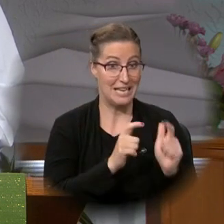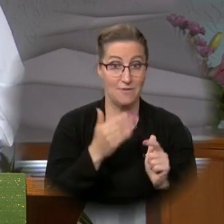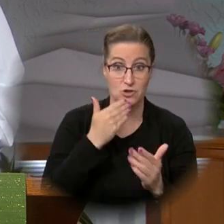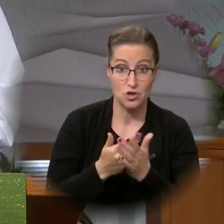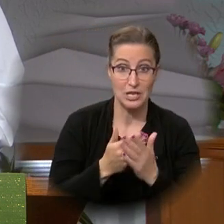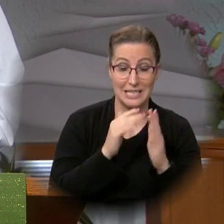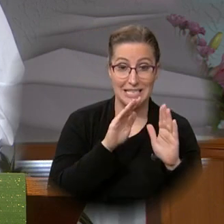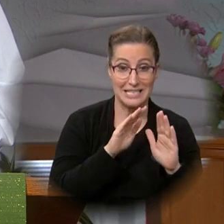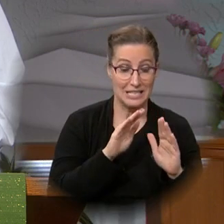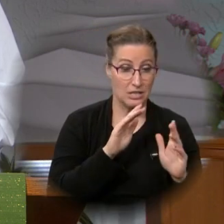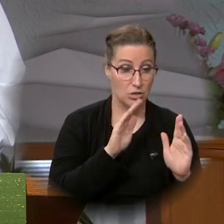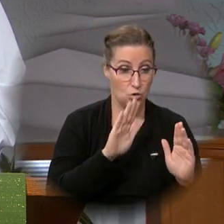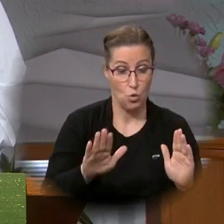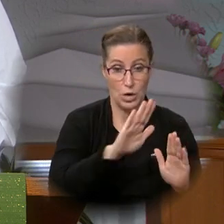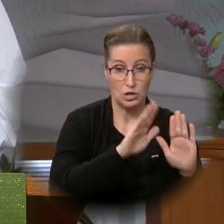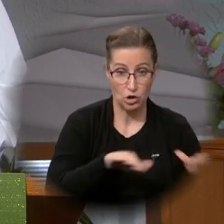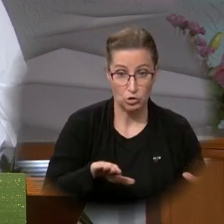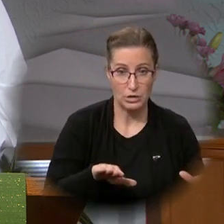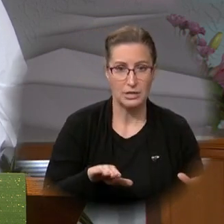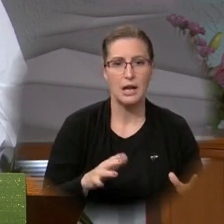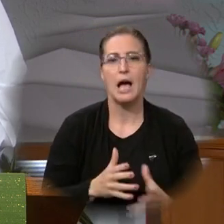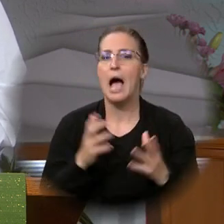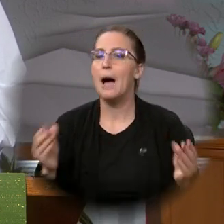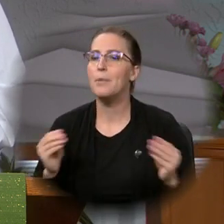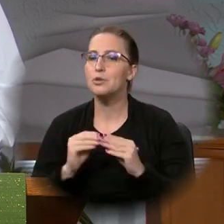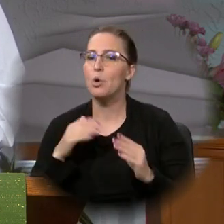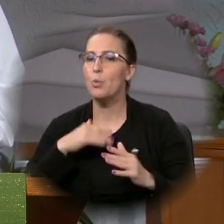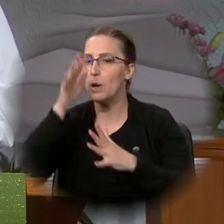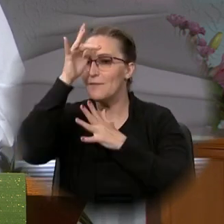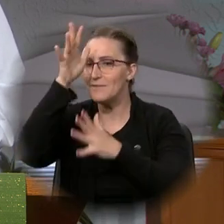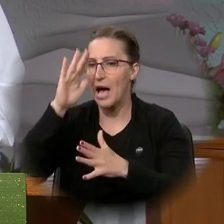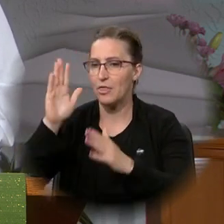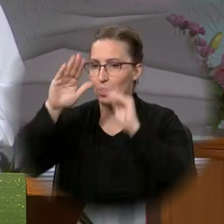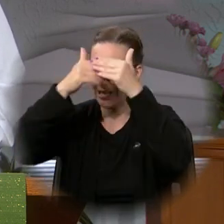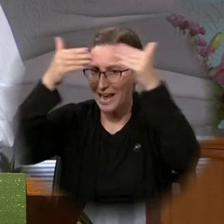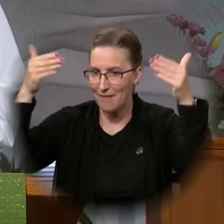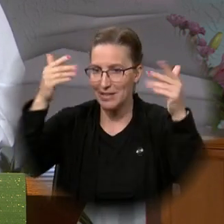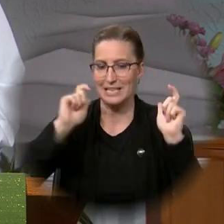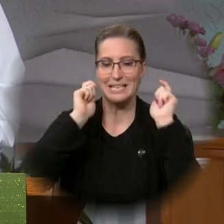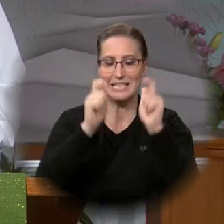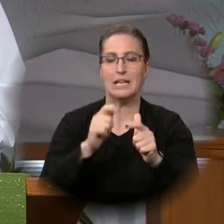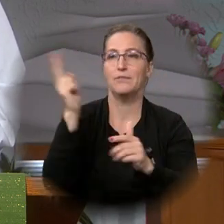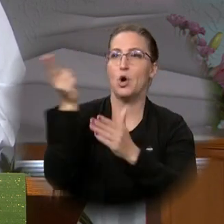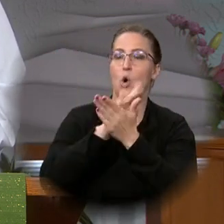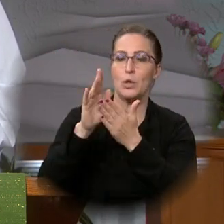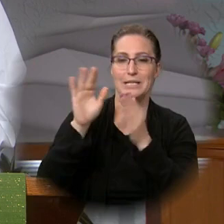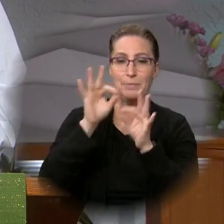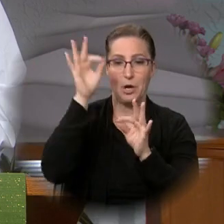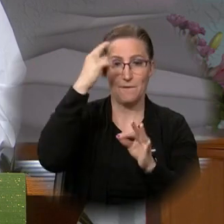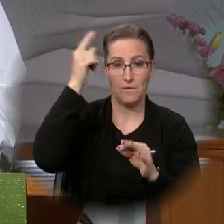your children, how much more will the Father in heaven give the Holy Spirit